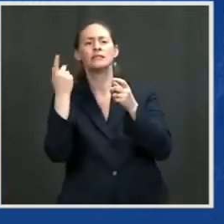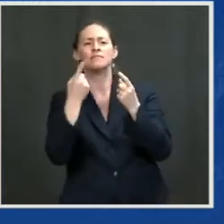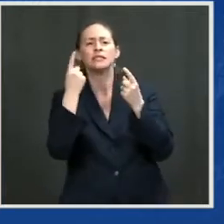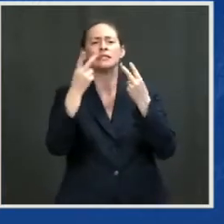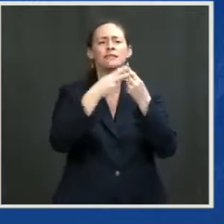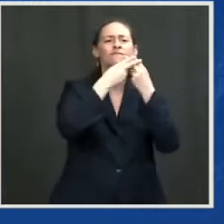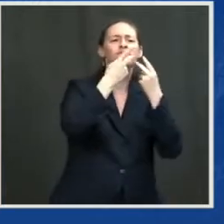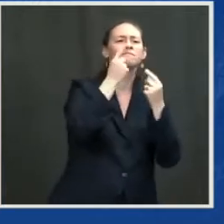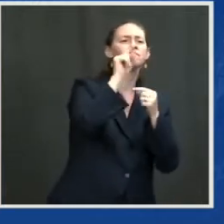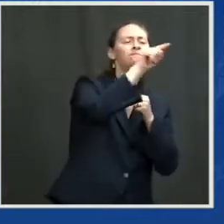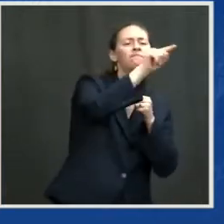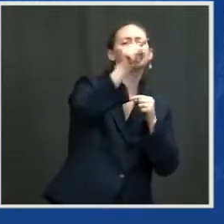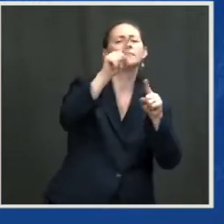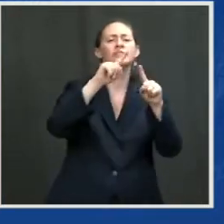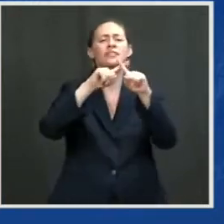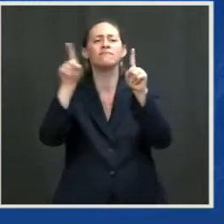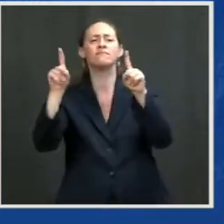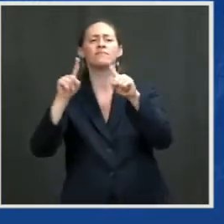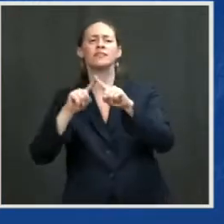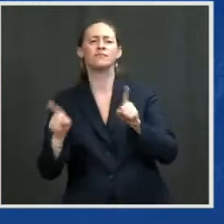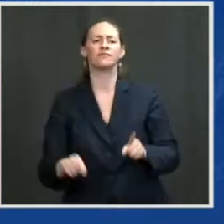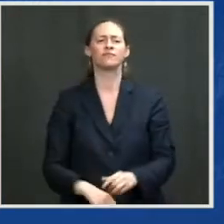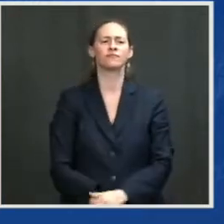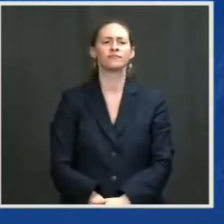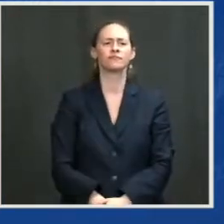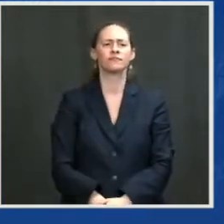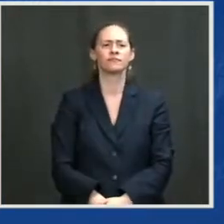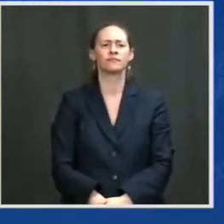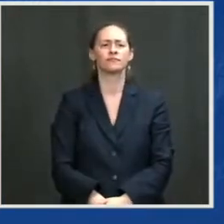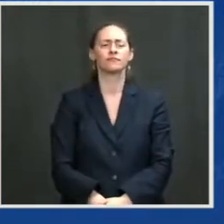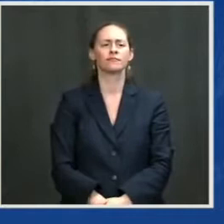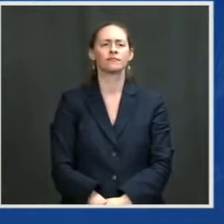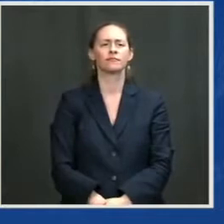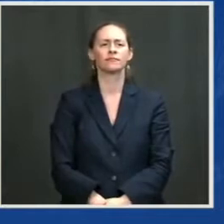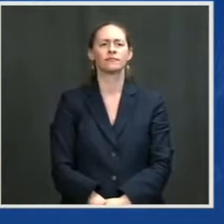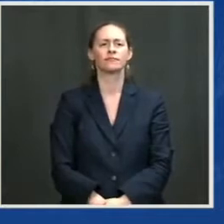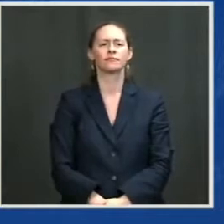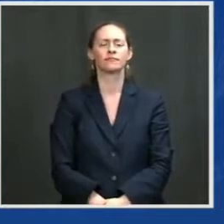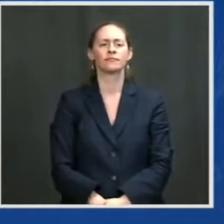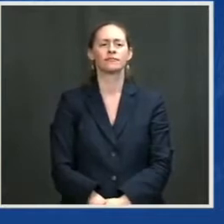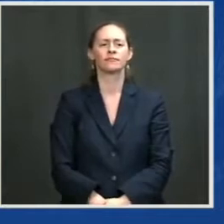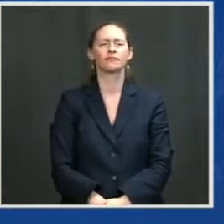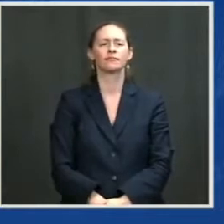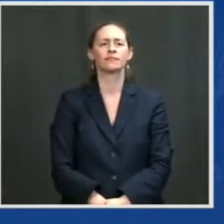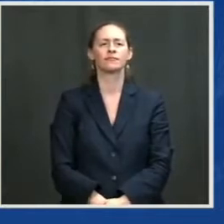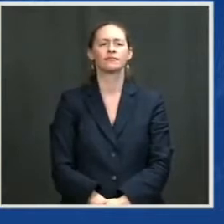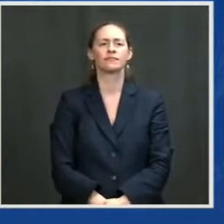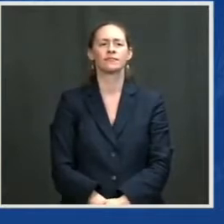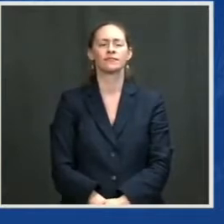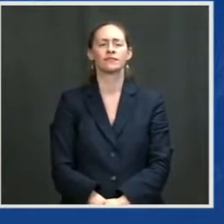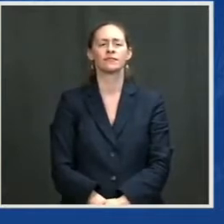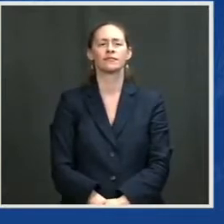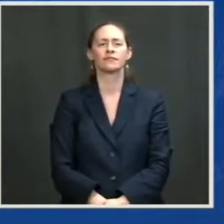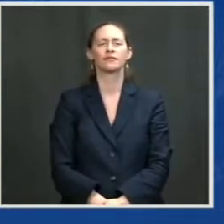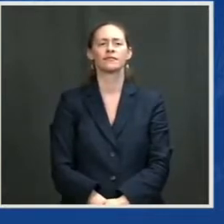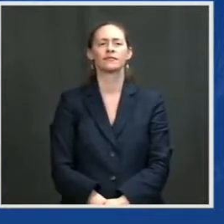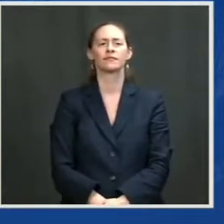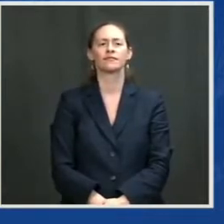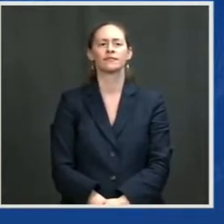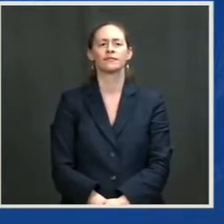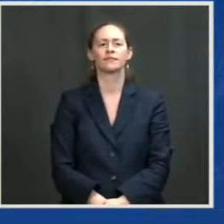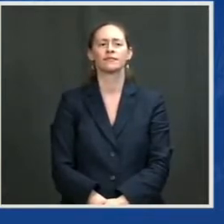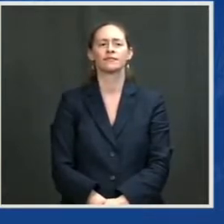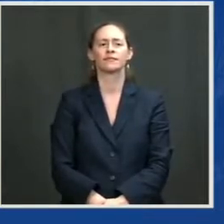in this new building and the stairwells. Well, guess what? There's a whole hell of a lot of Americans to make that. So we're going to have